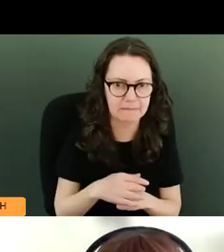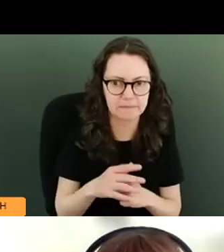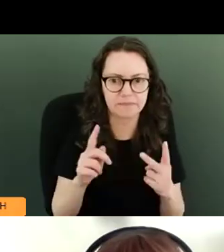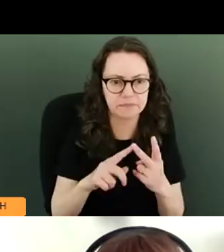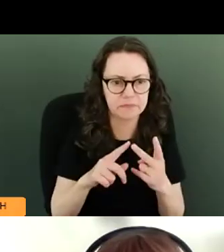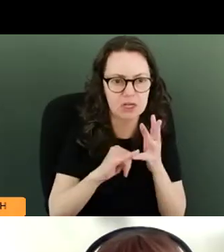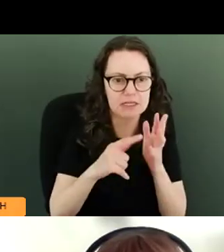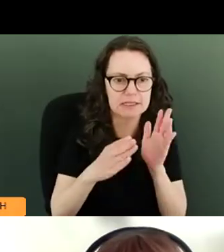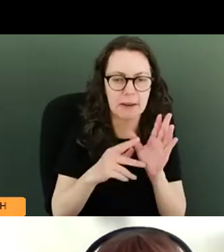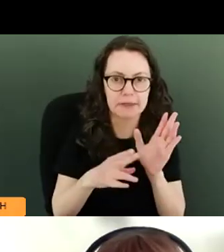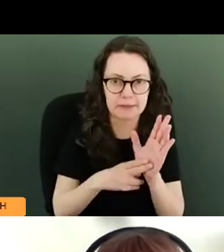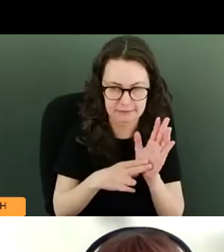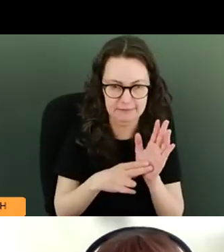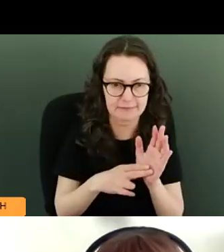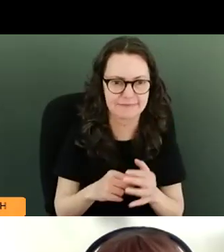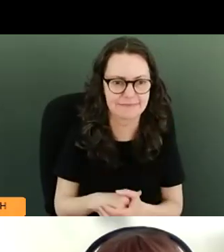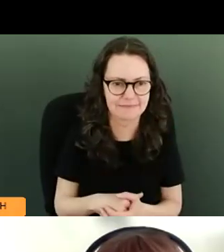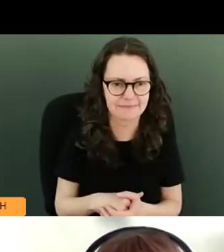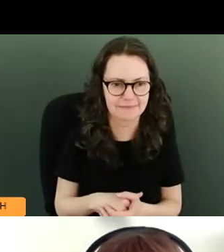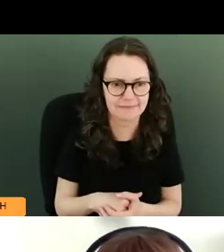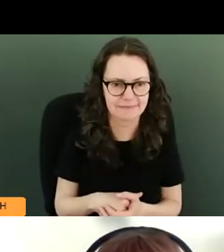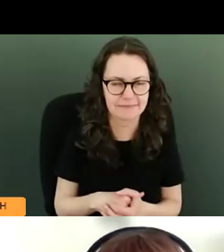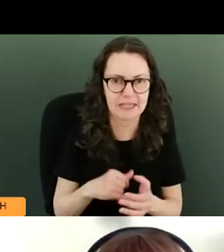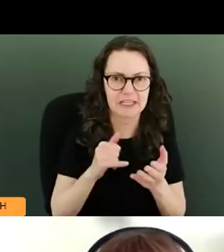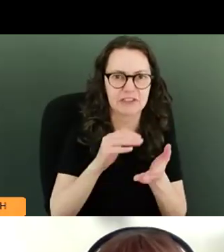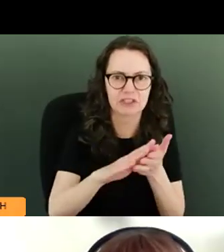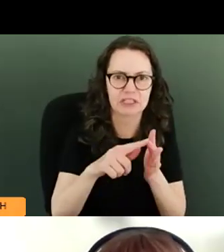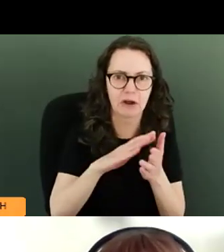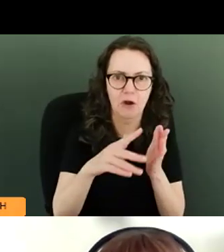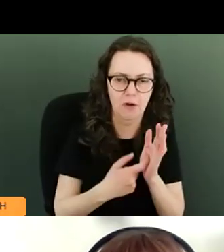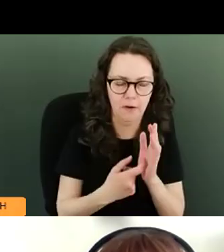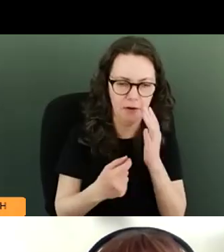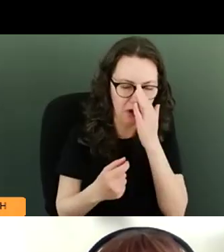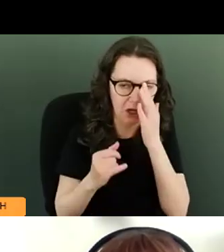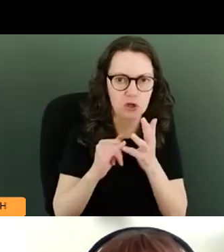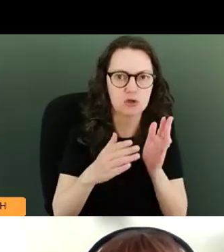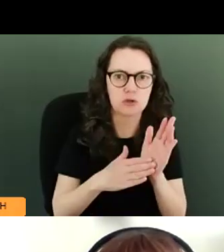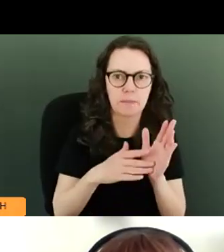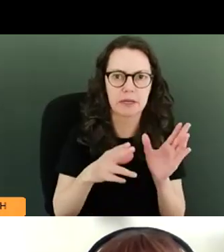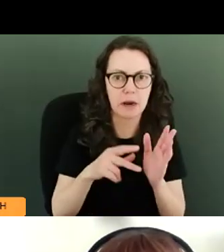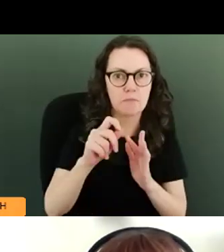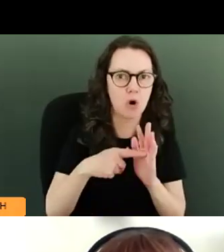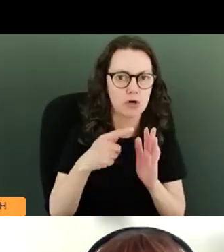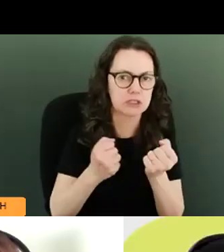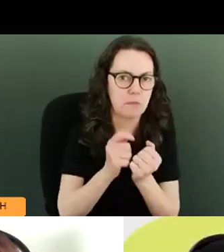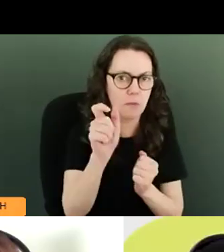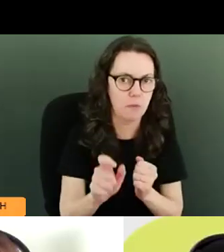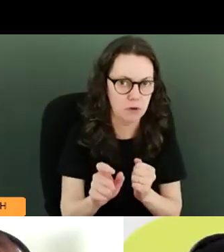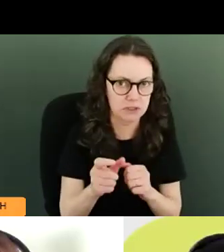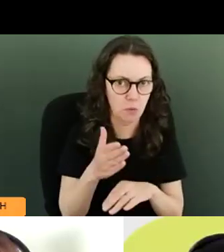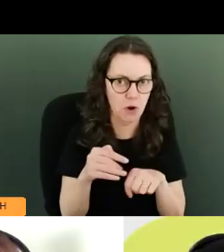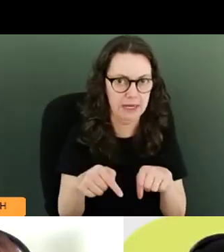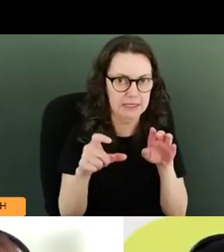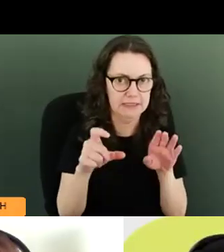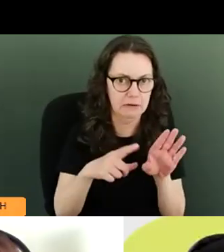Summan Asid is our next speaker and uses she, her pronouns. Summan is a project support officer here at CYDA, where she